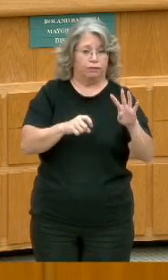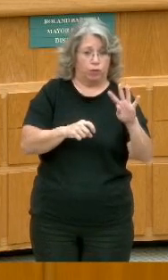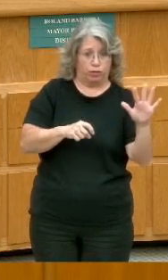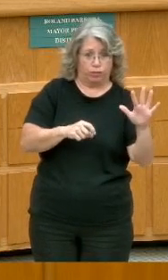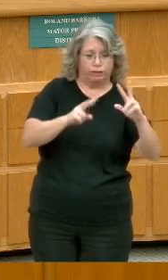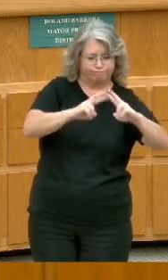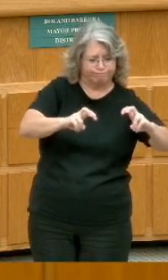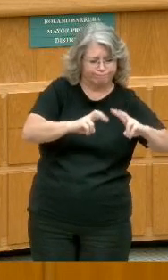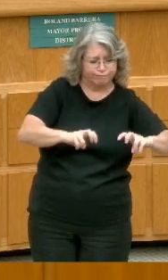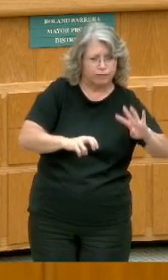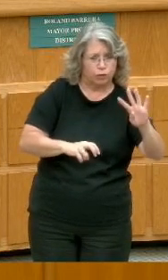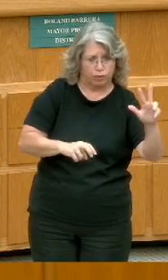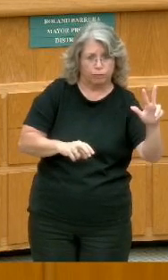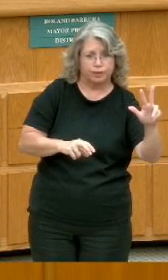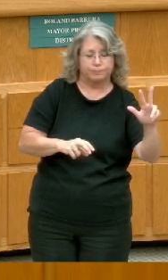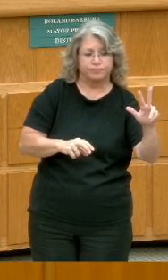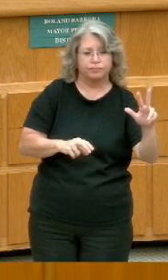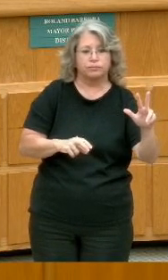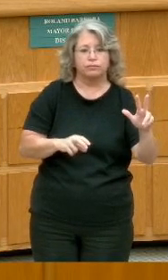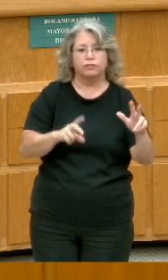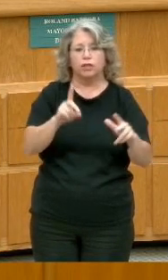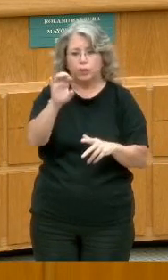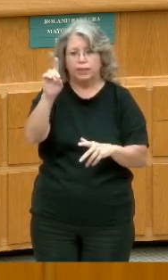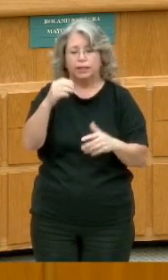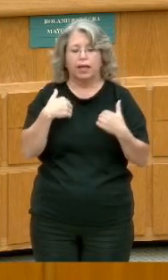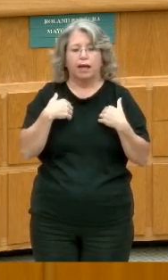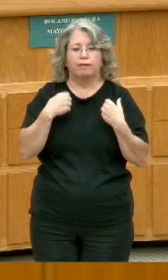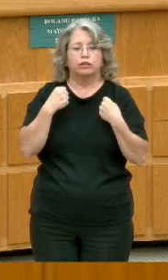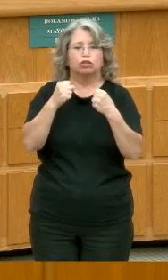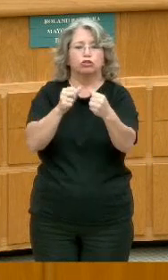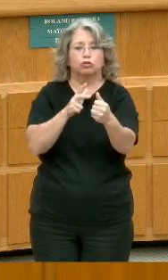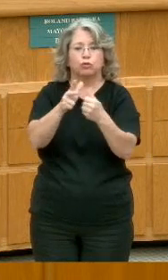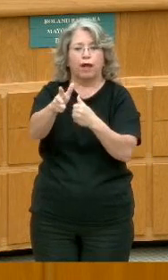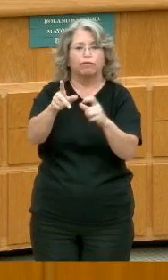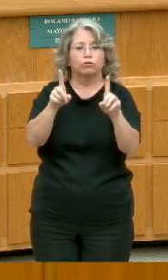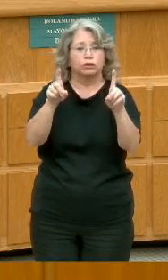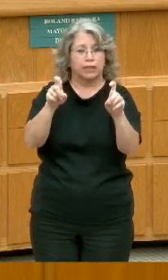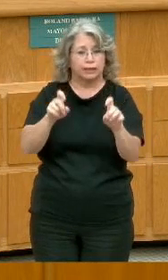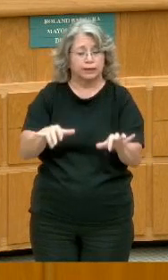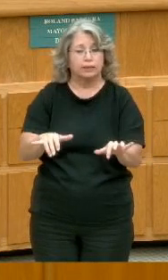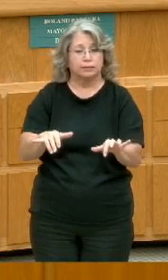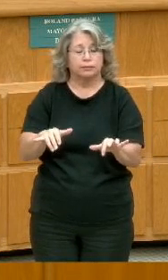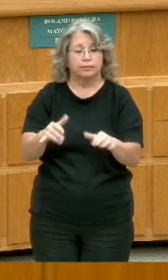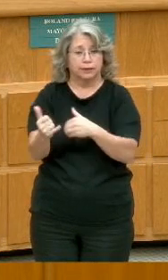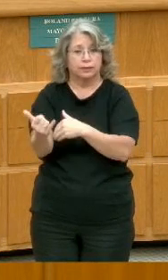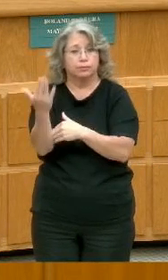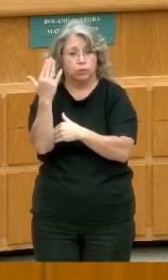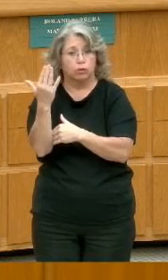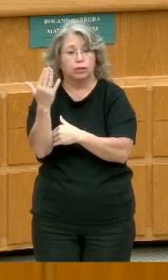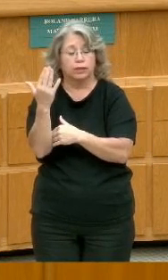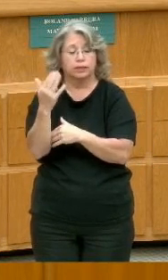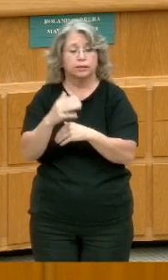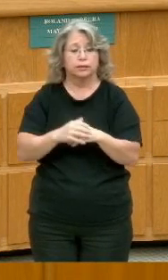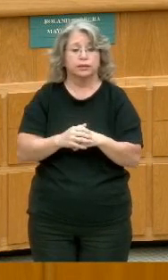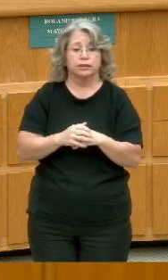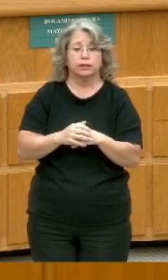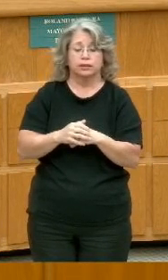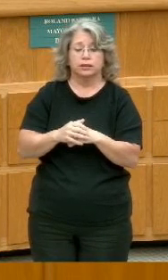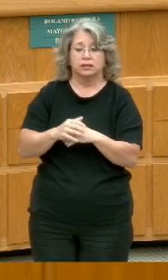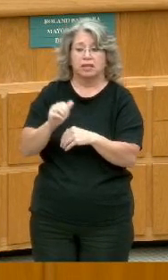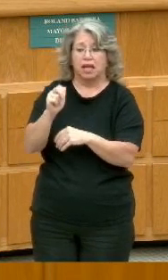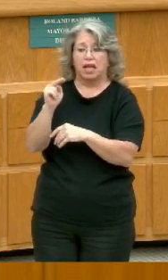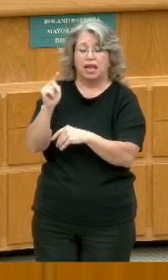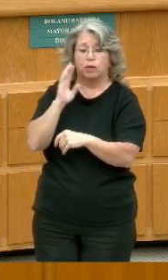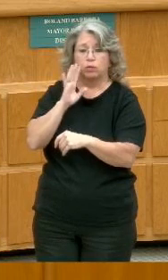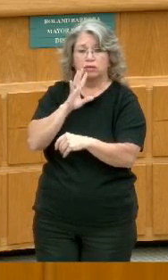have a drive-through testing site today at our joint testing site, and Annette will talk about that.